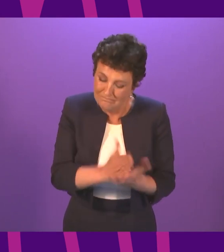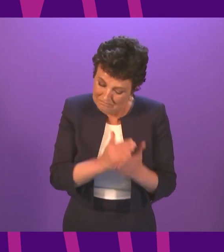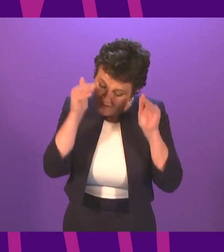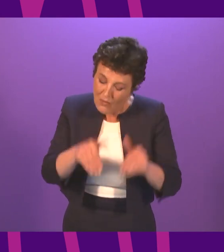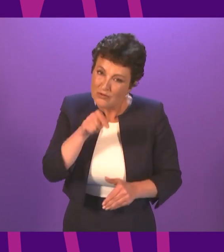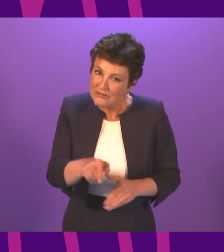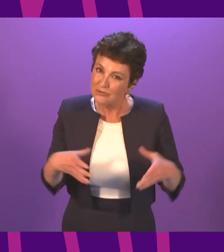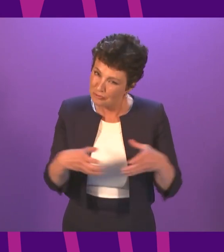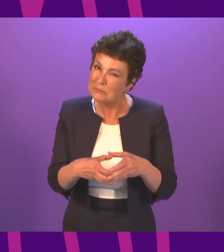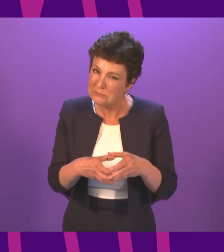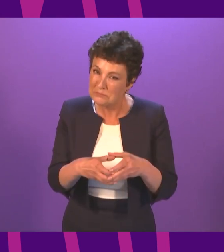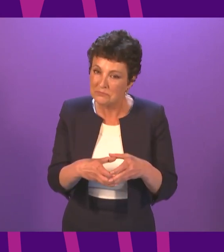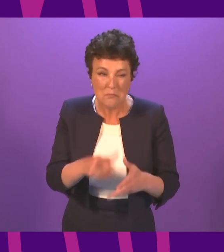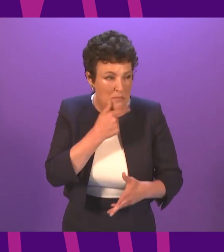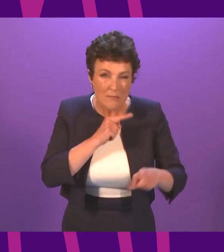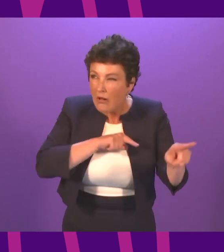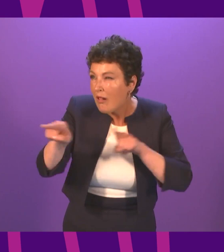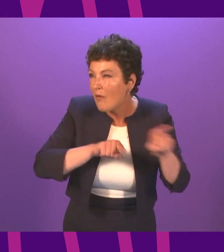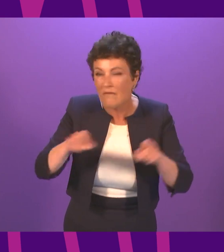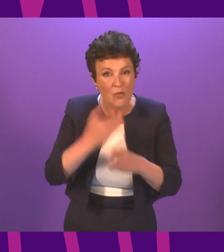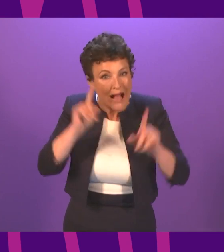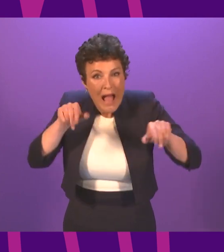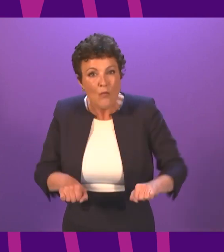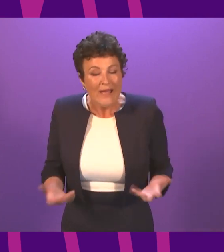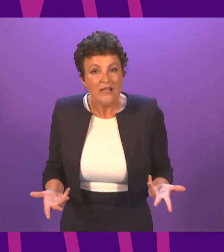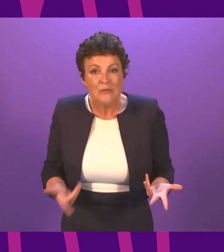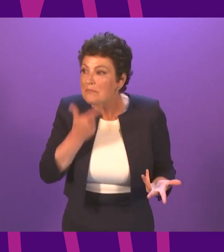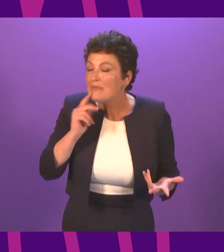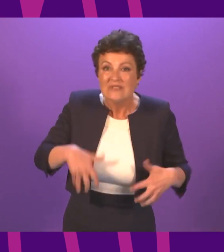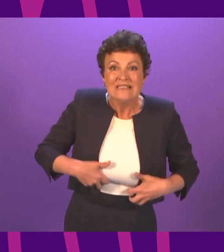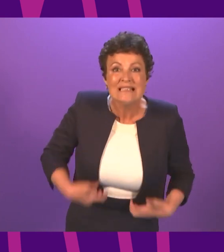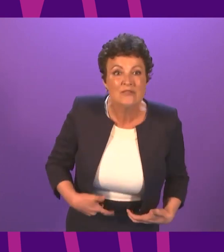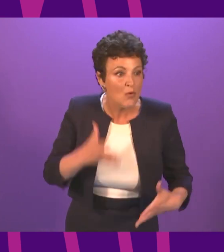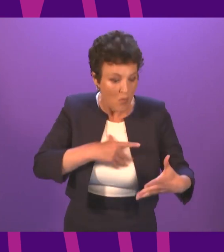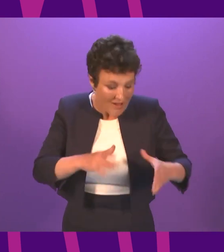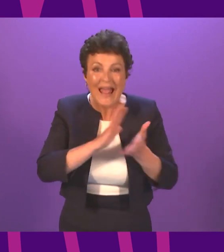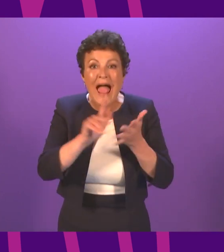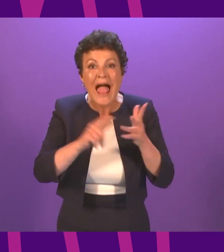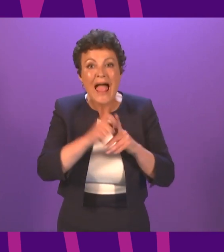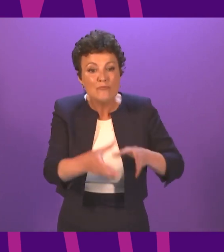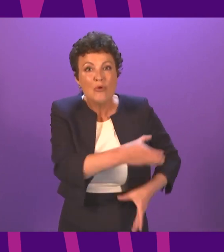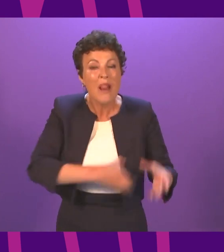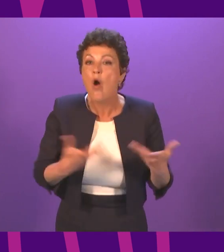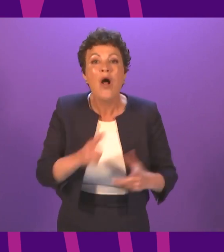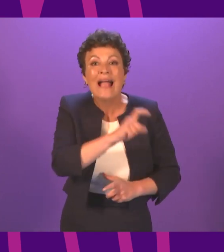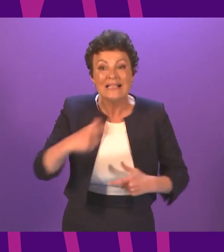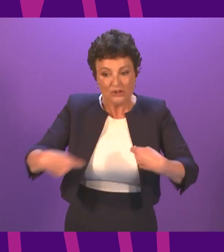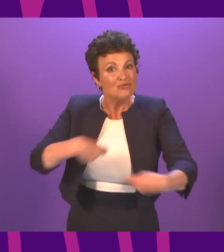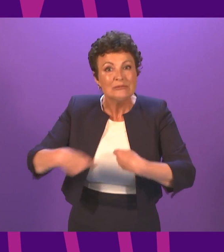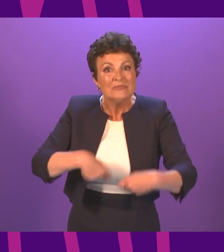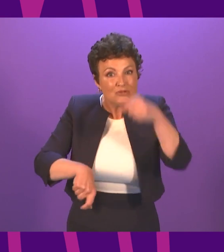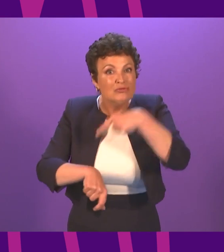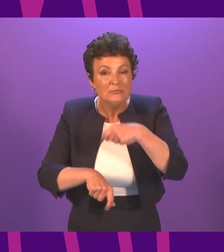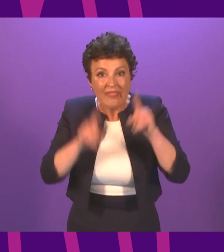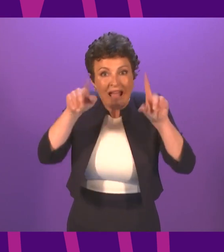Those looking for work cannot wait. Or those desperate for a hip replacement or cancer treatment, they